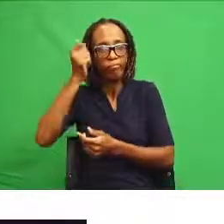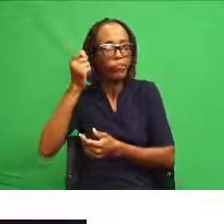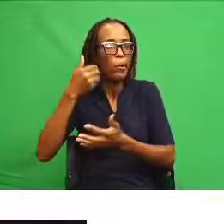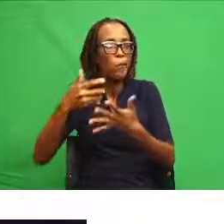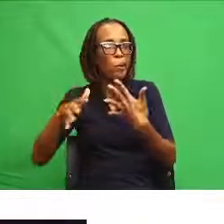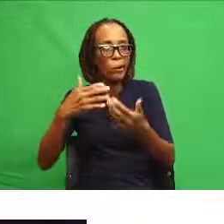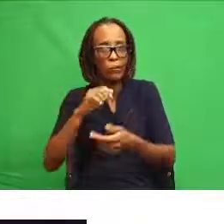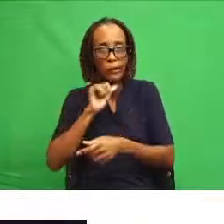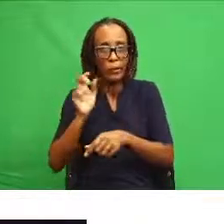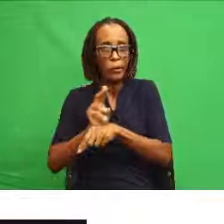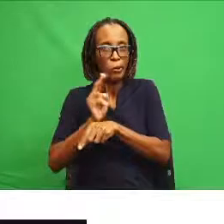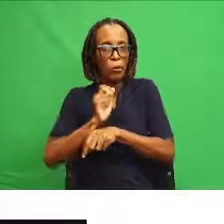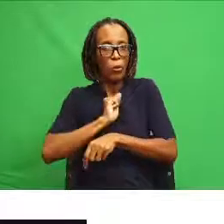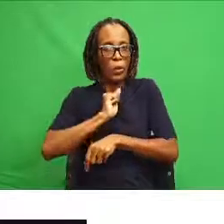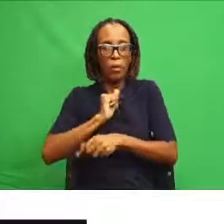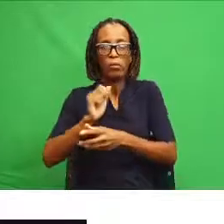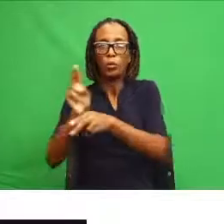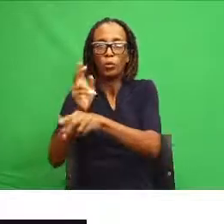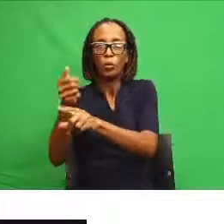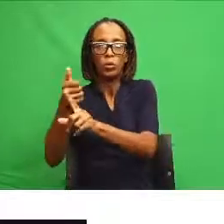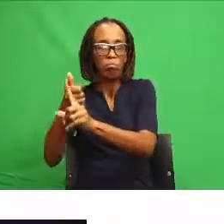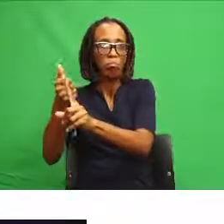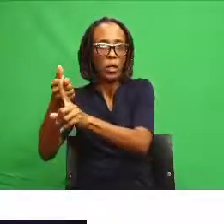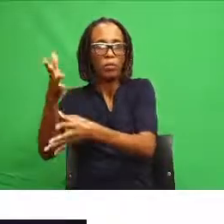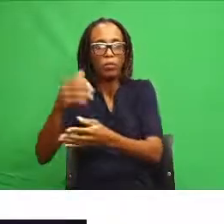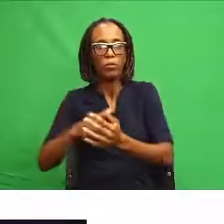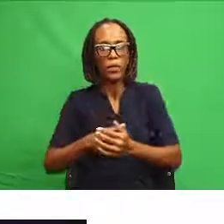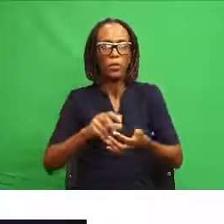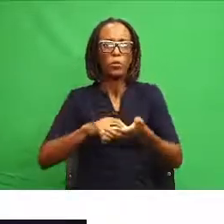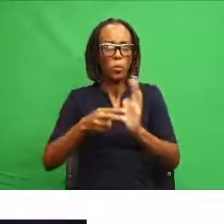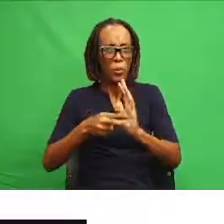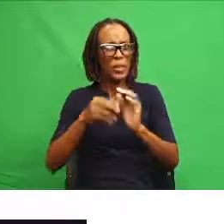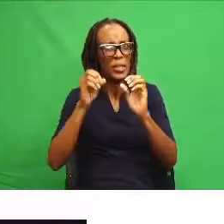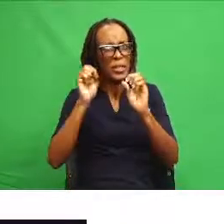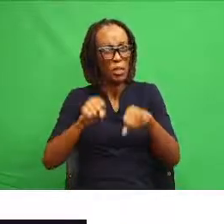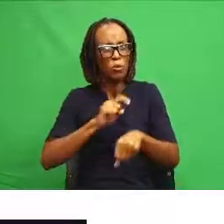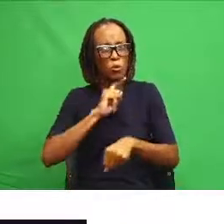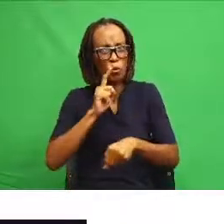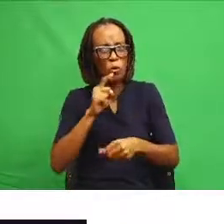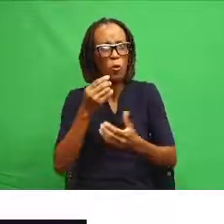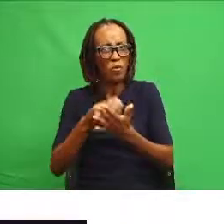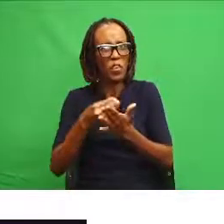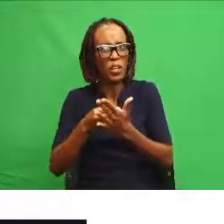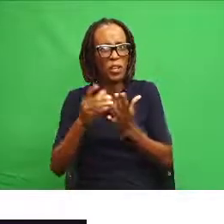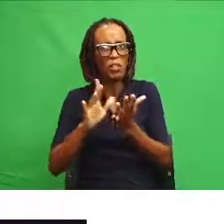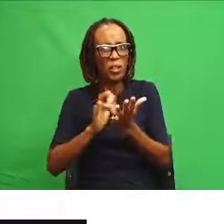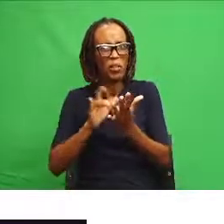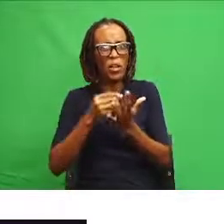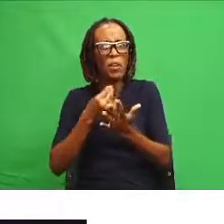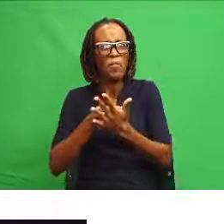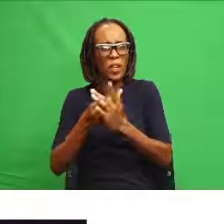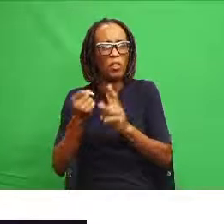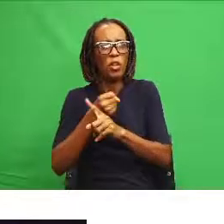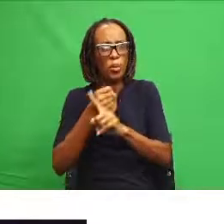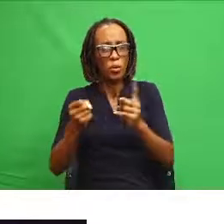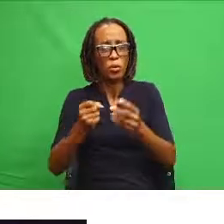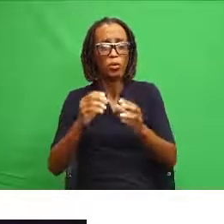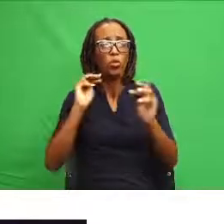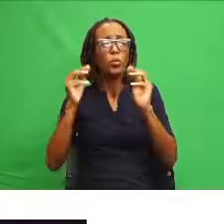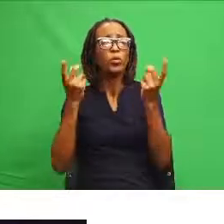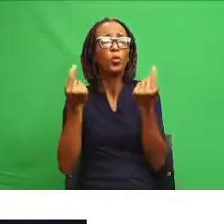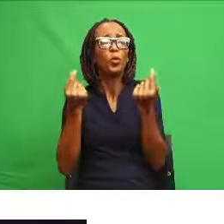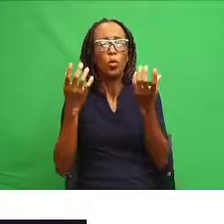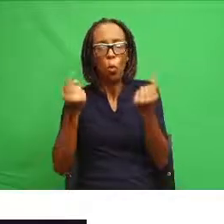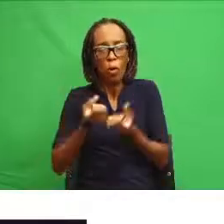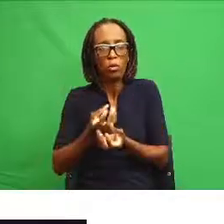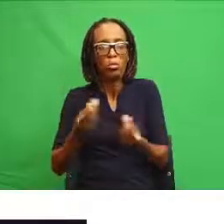clear that financial abuse is a prevailing problem, and the ministry remains committed to highlight and work